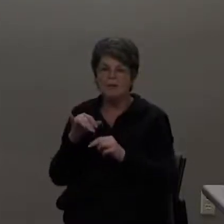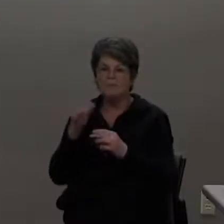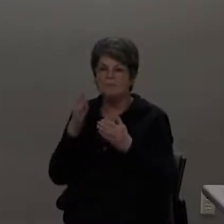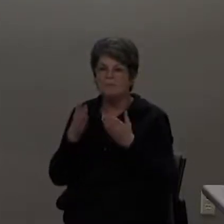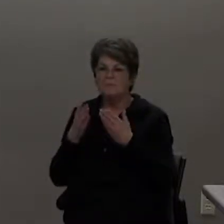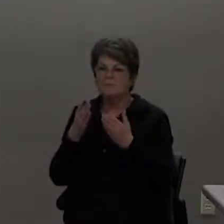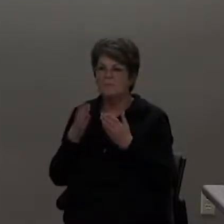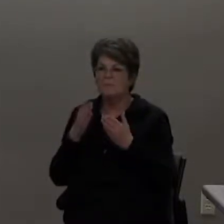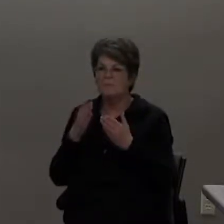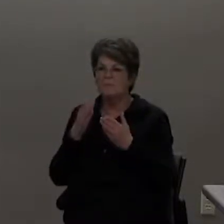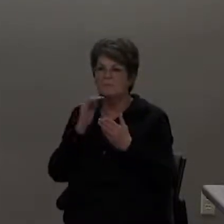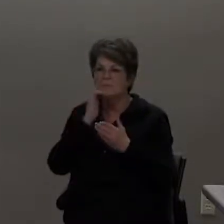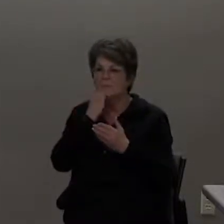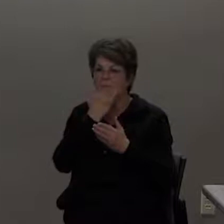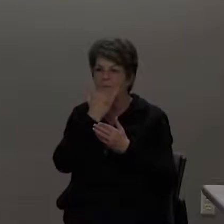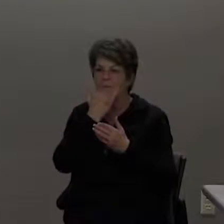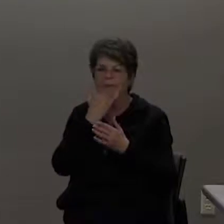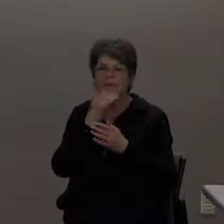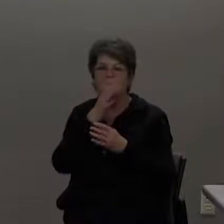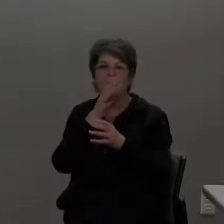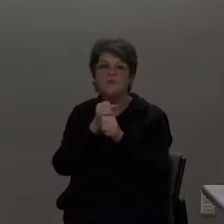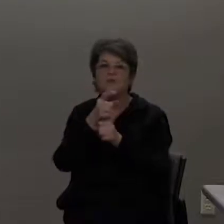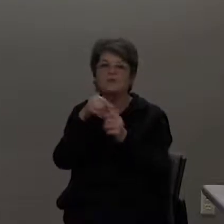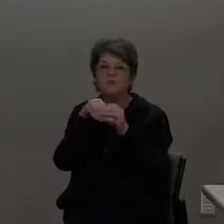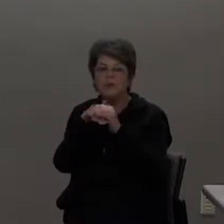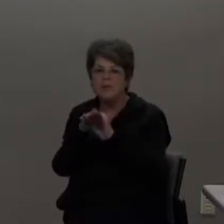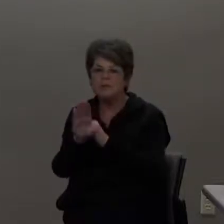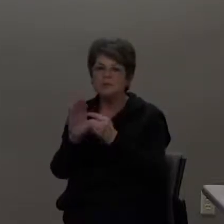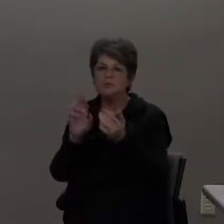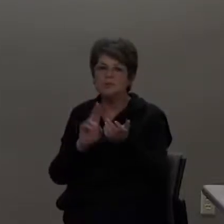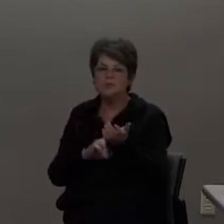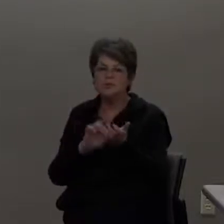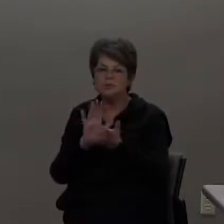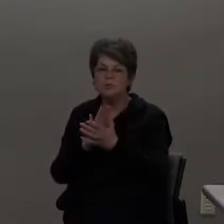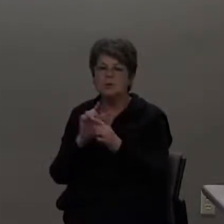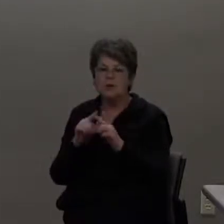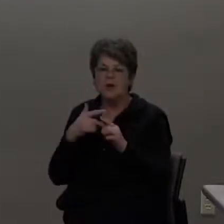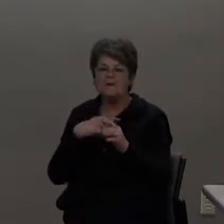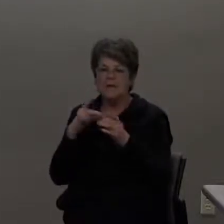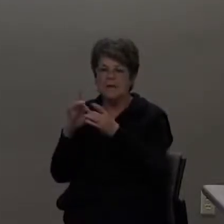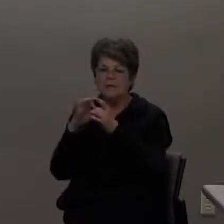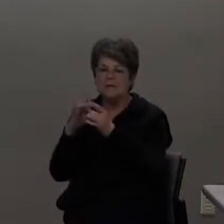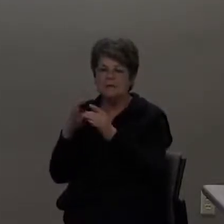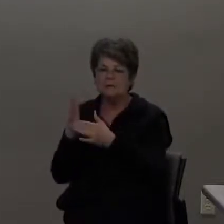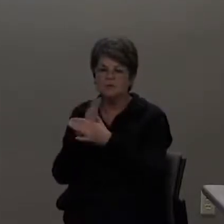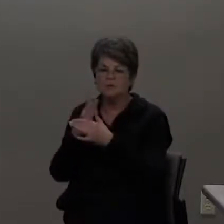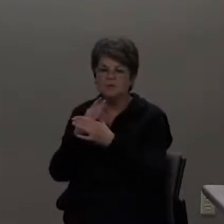Maybe I'm misremembering that they have a program that gets you into nursing school. I forget, but I know that there's a connection between